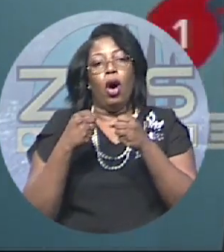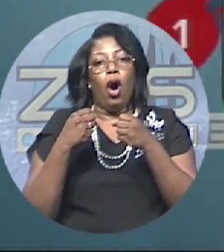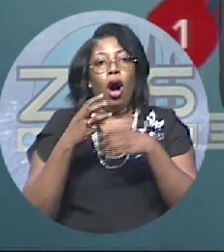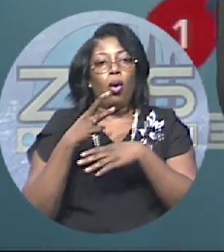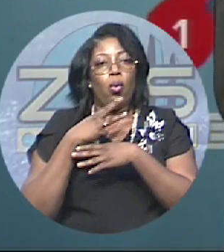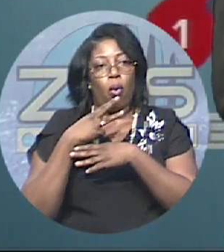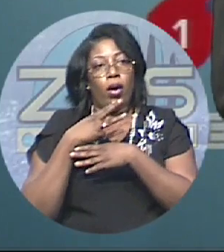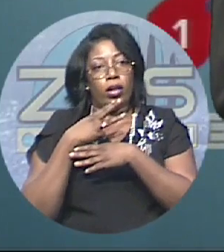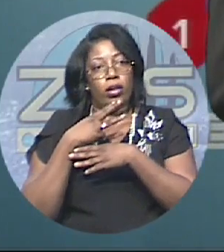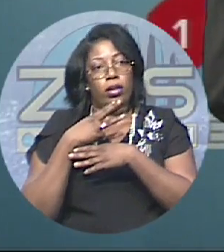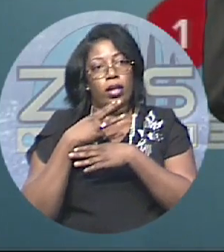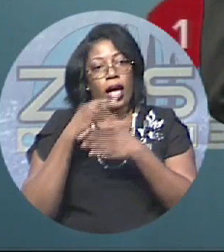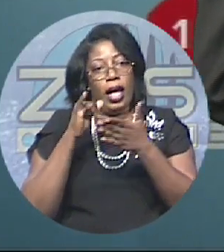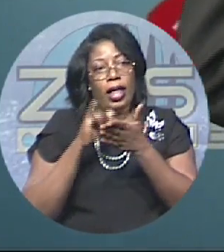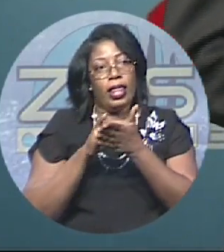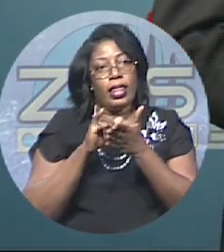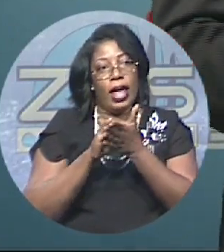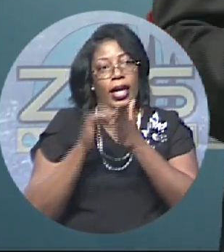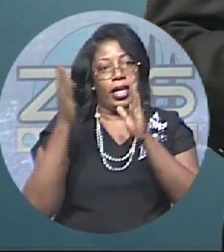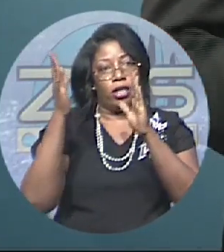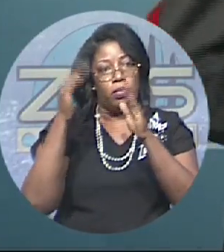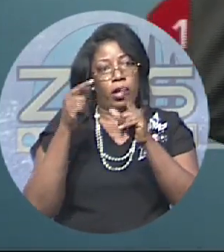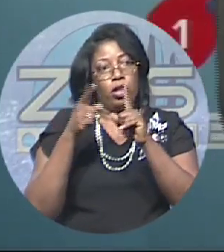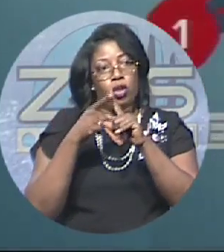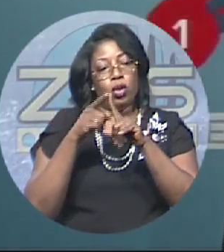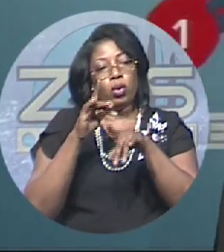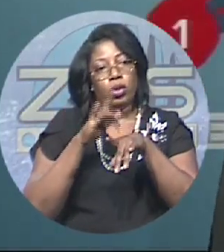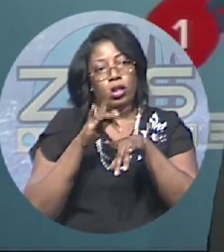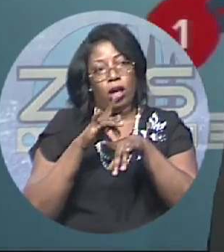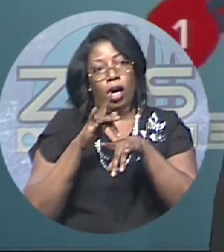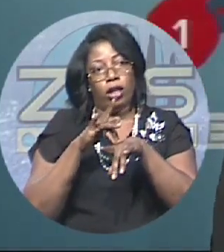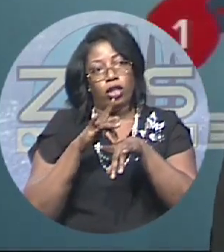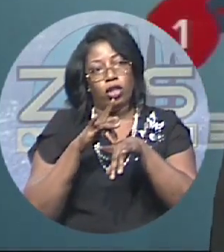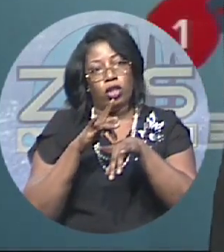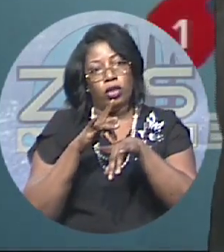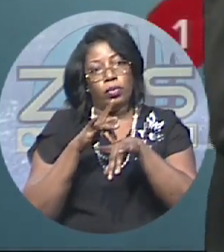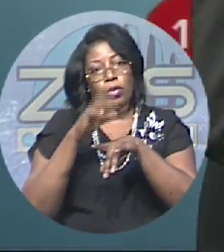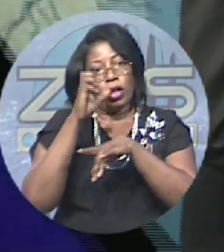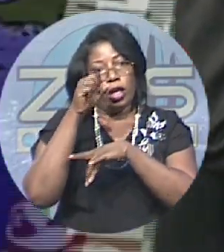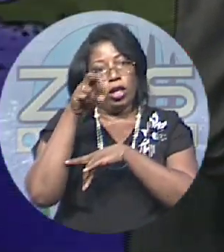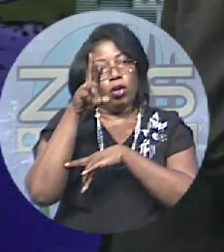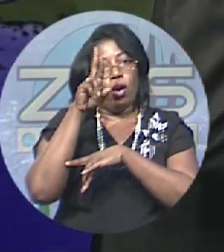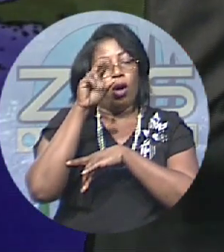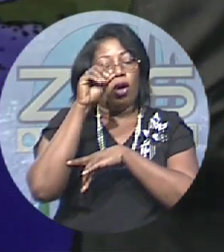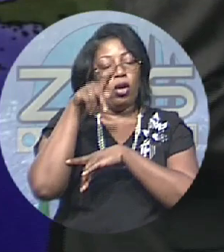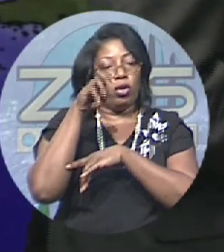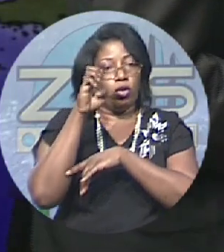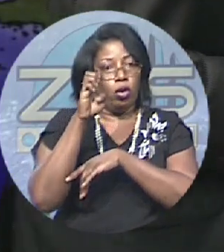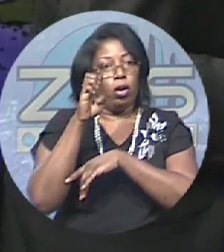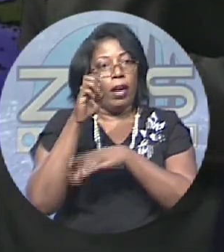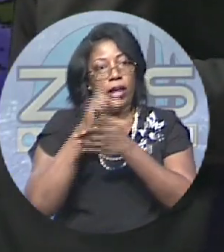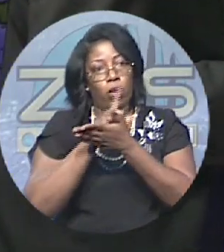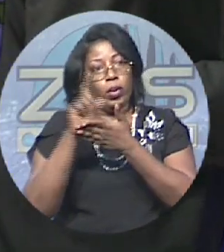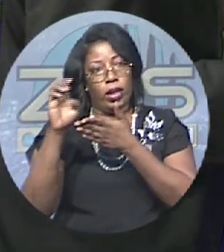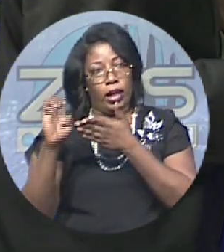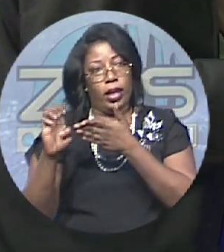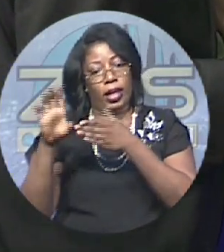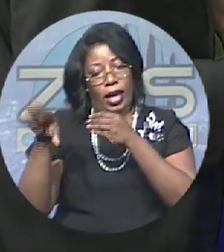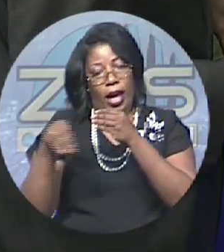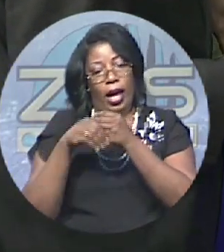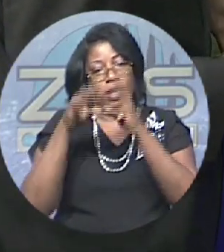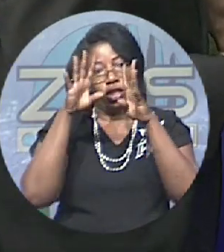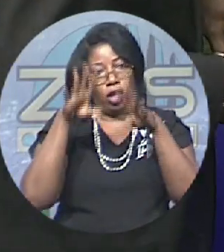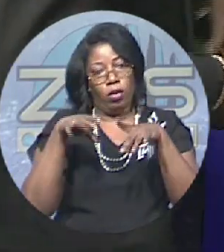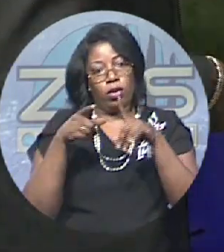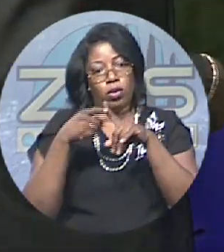Atlantic. And the remnants of that is expected to reach the coast of Europe by the weekend. So that will add some showers